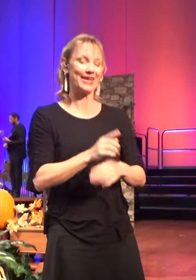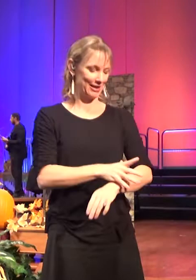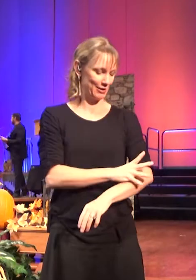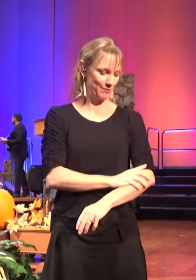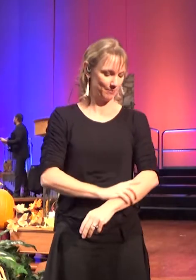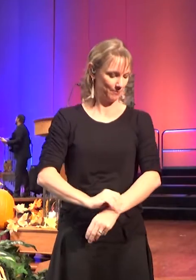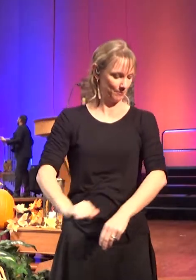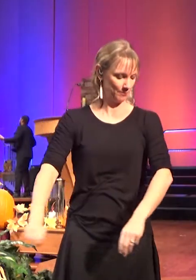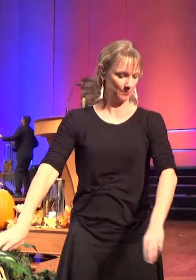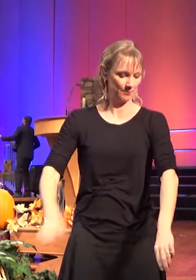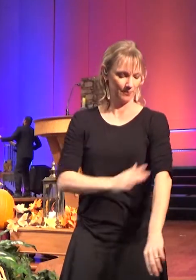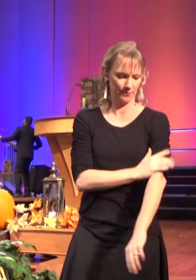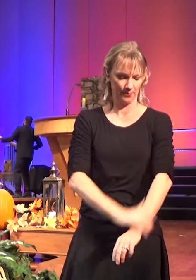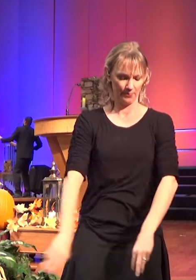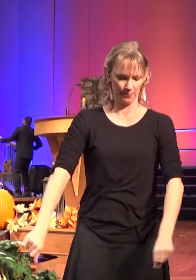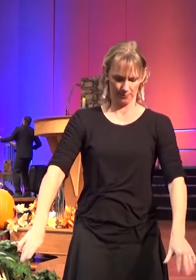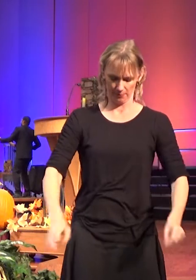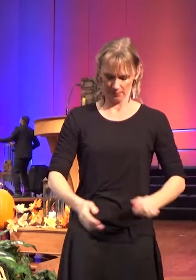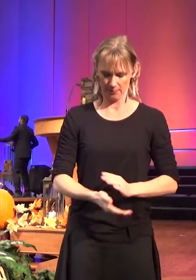week!